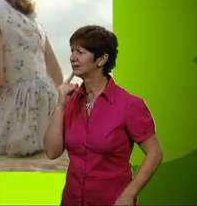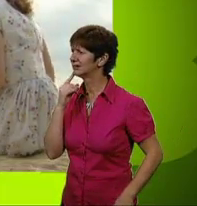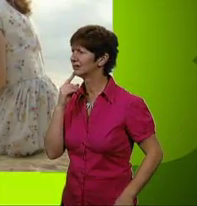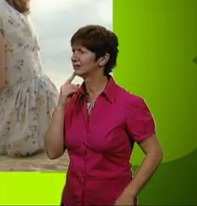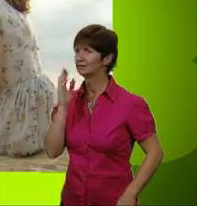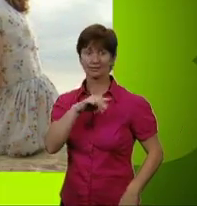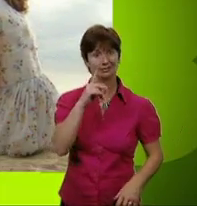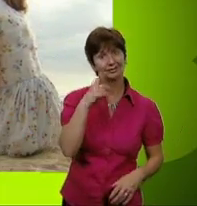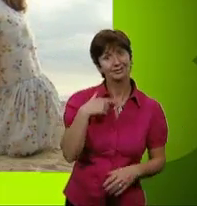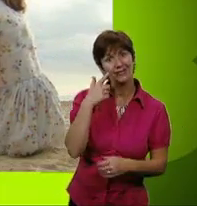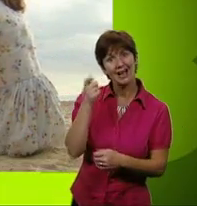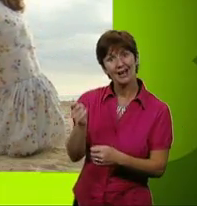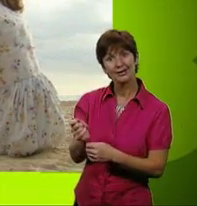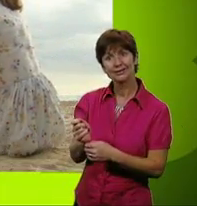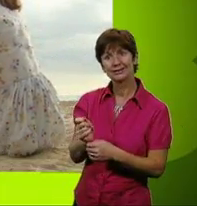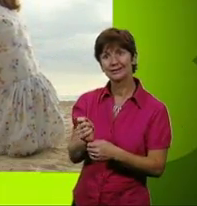Look what I found.